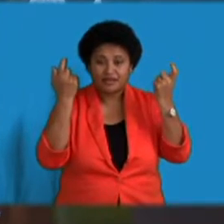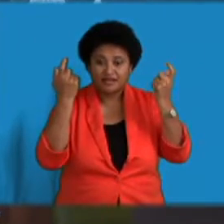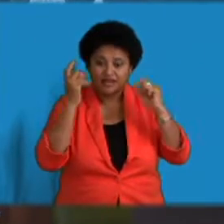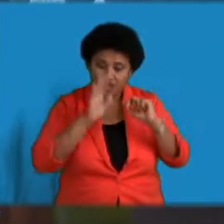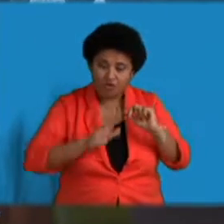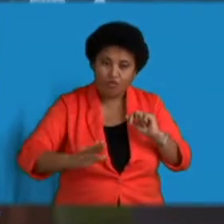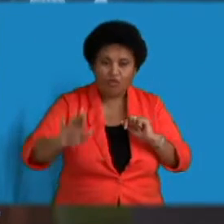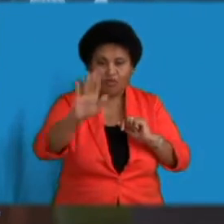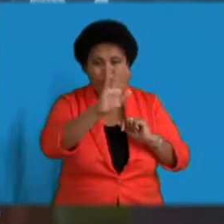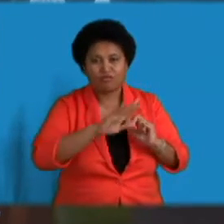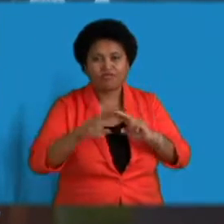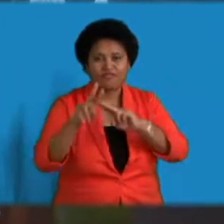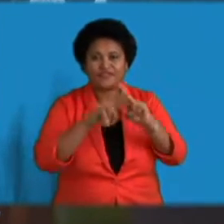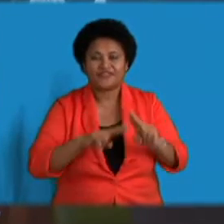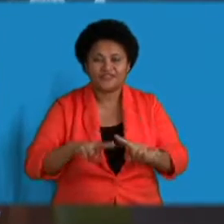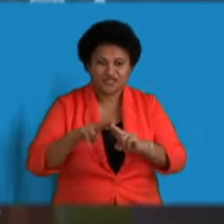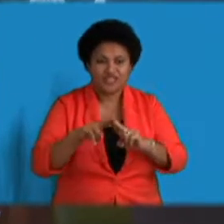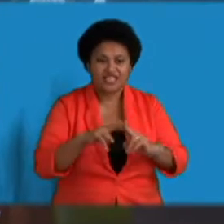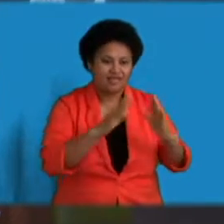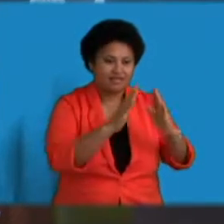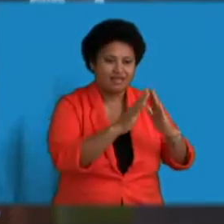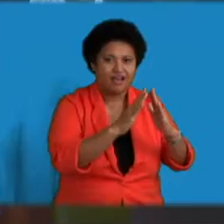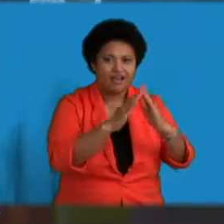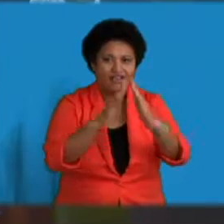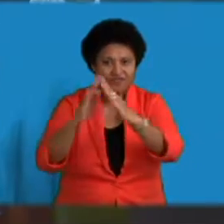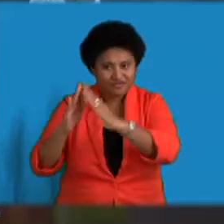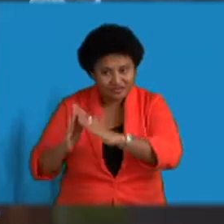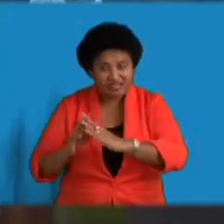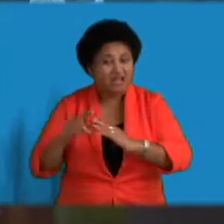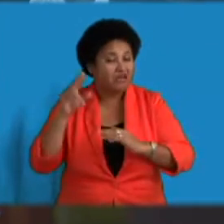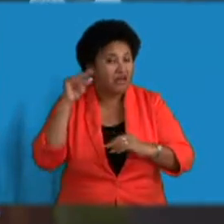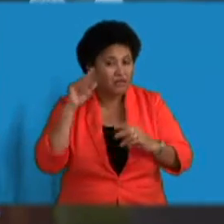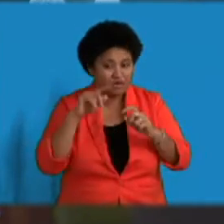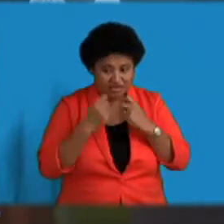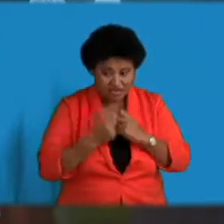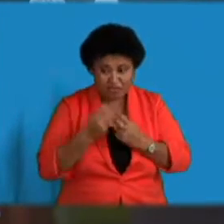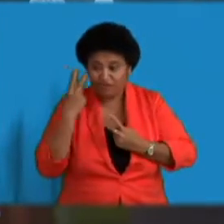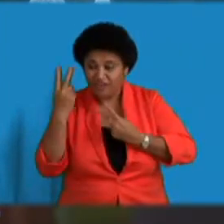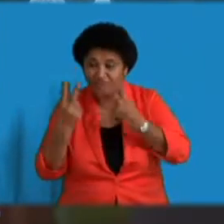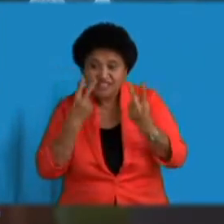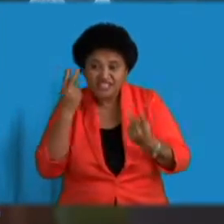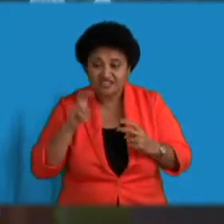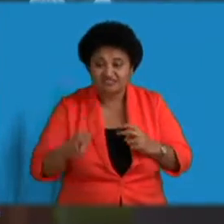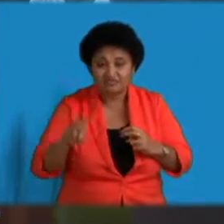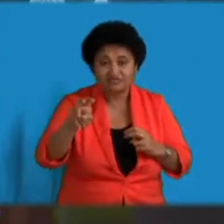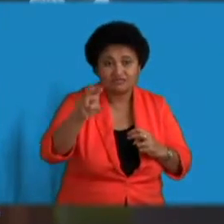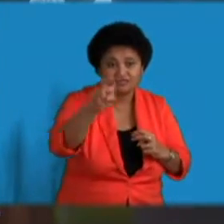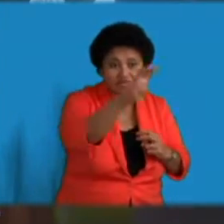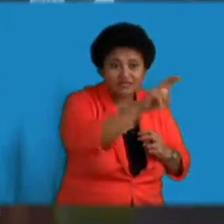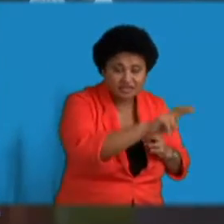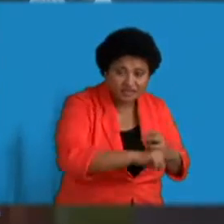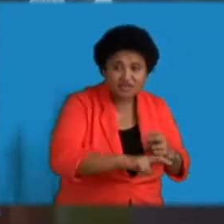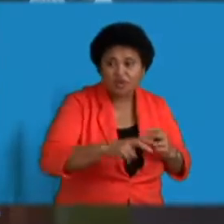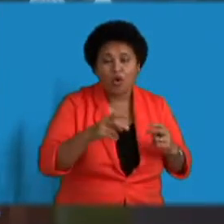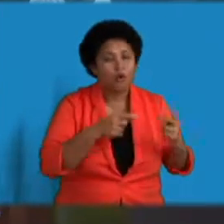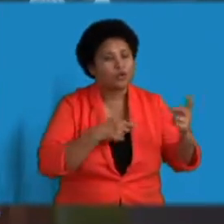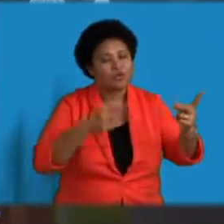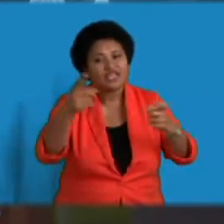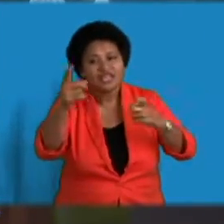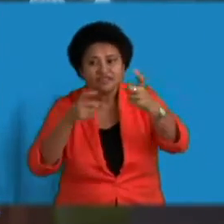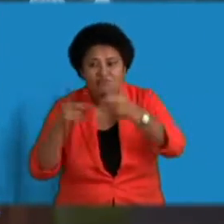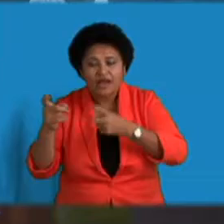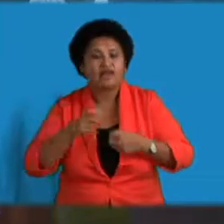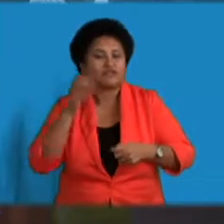every town where our library team will visit. They'll have it in the town area somewhere and invite all the school librarians to